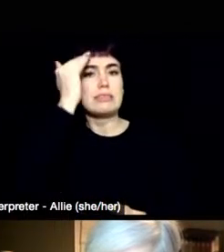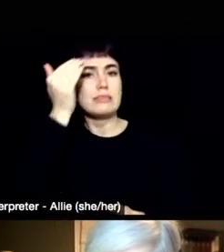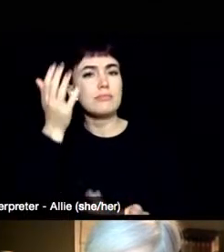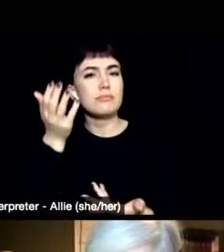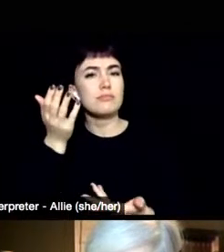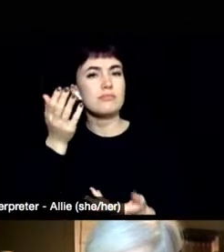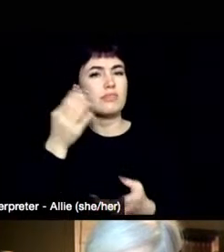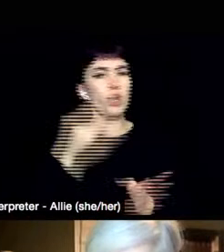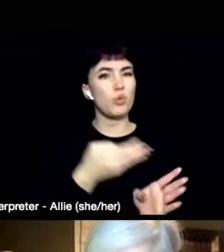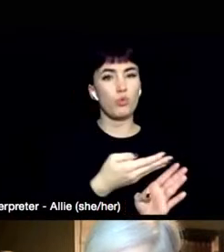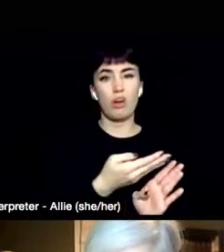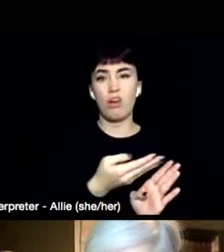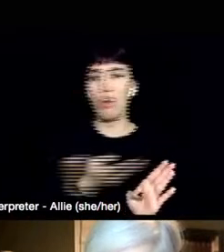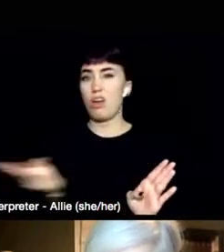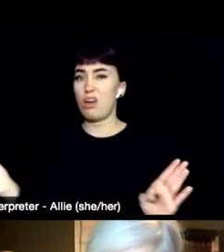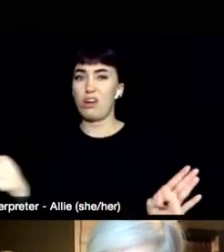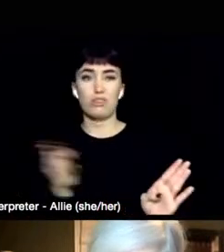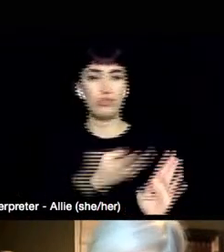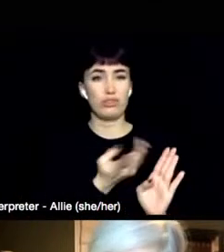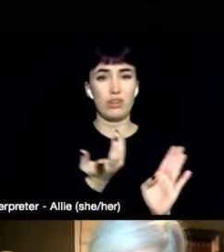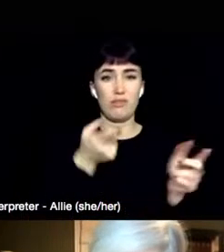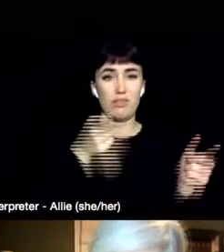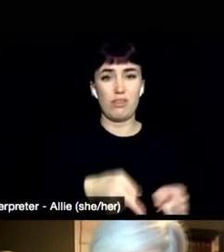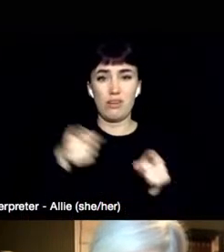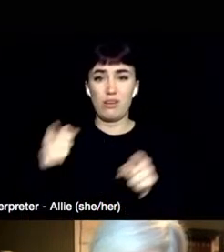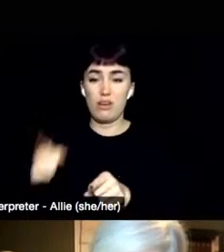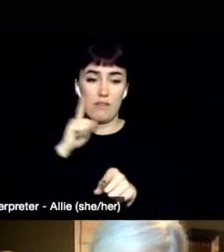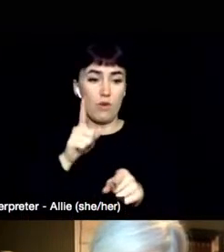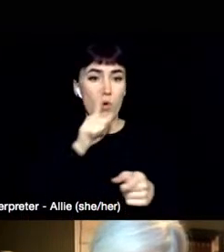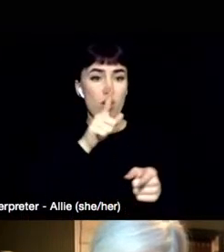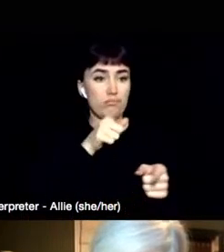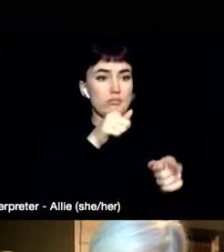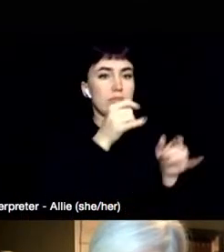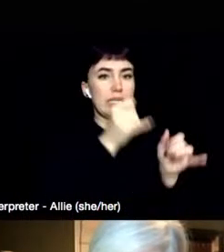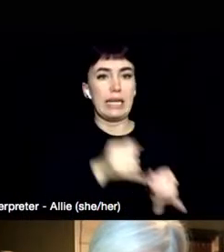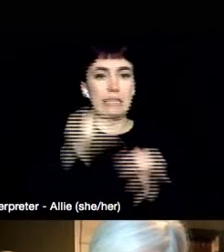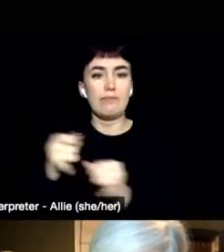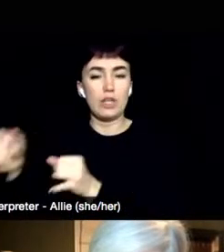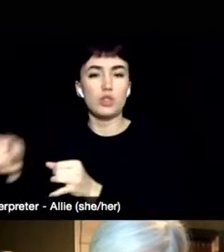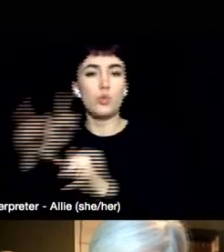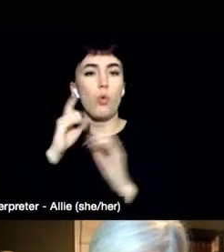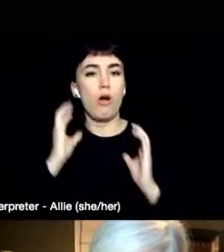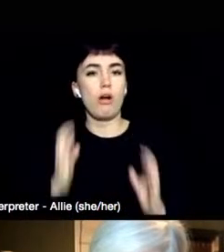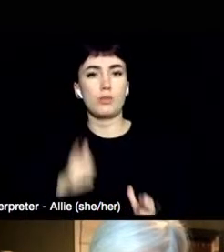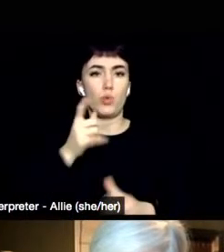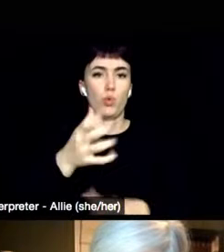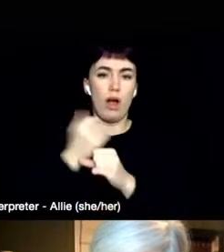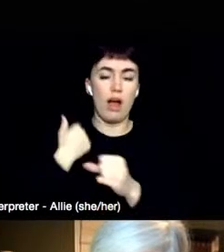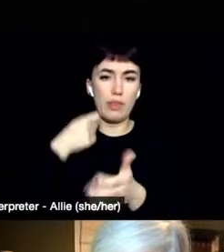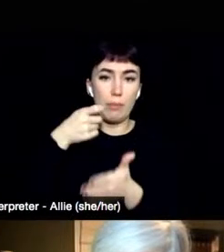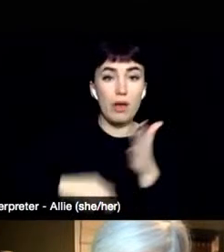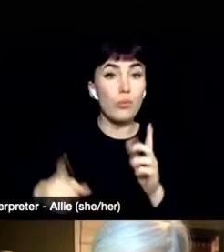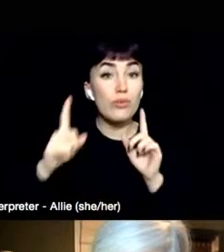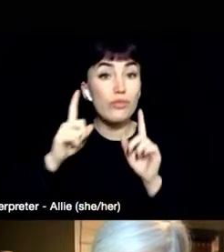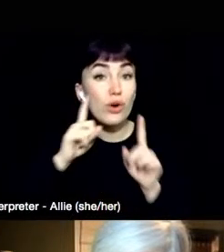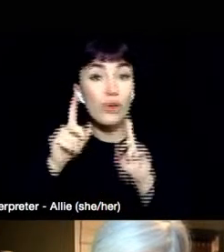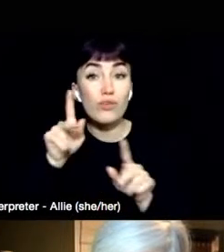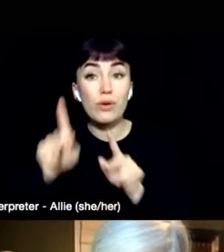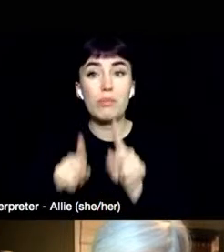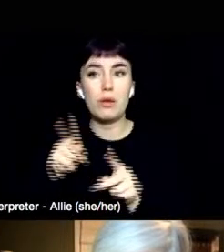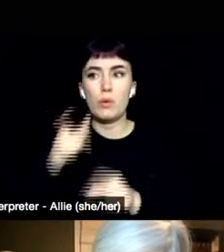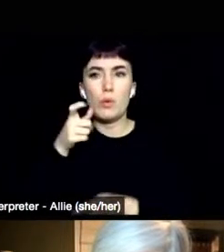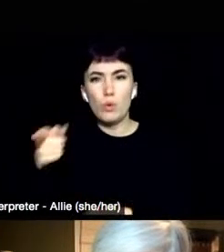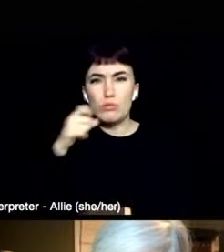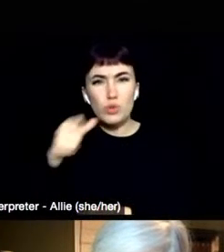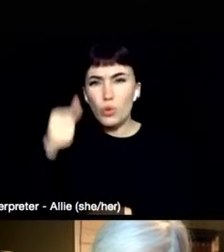of circumstances for individual customers receiving these bills. We've heard from people even that don't